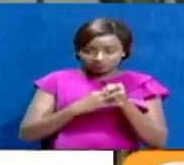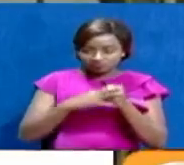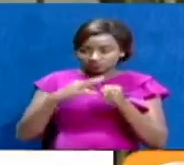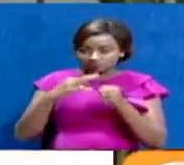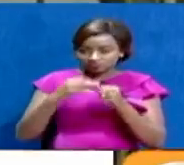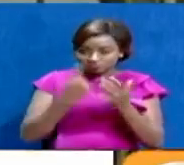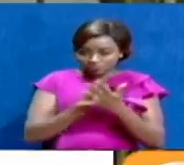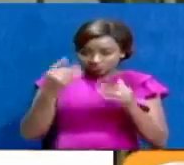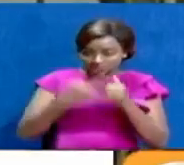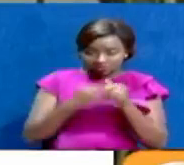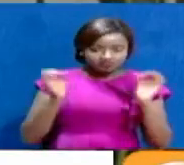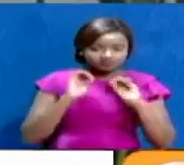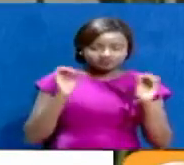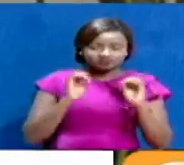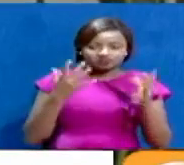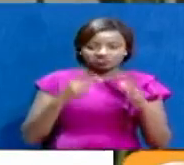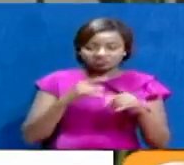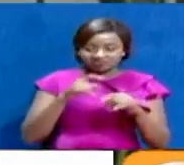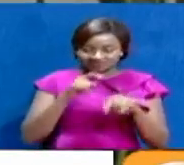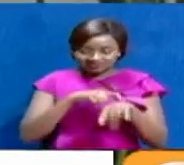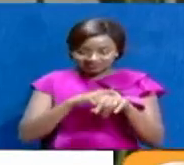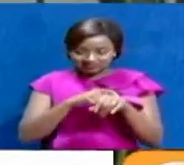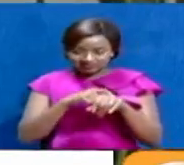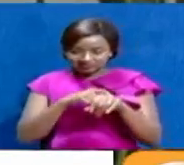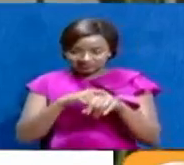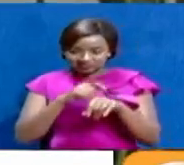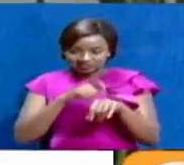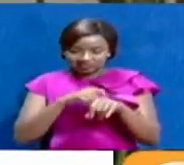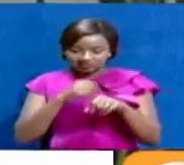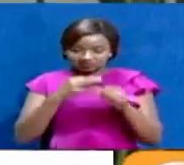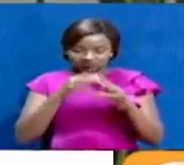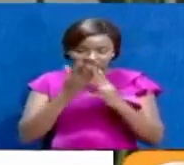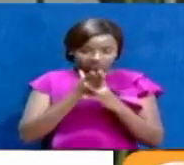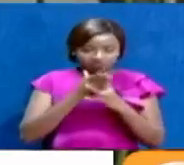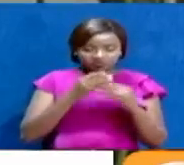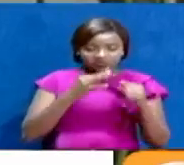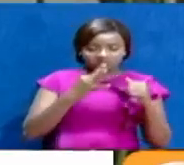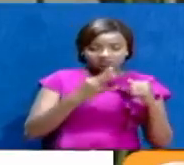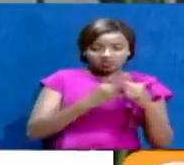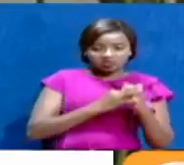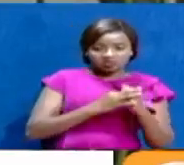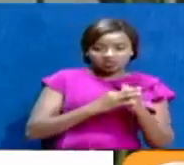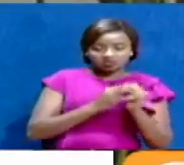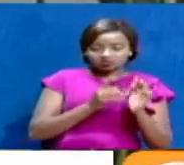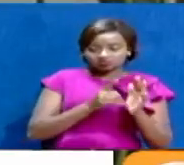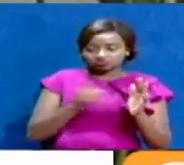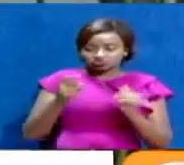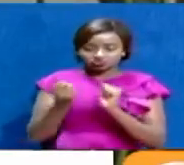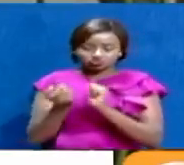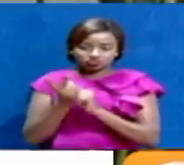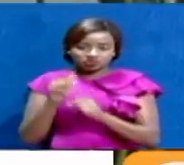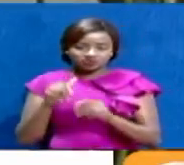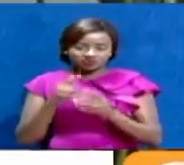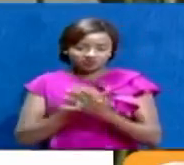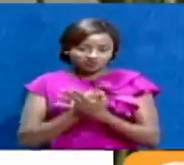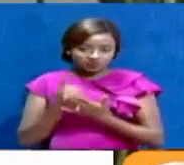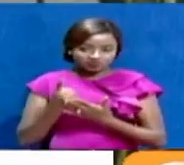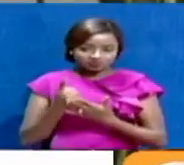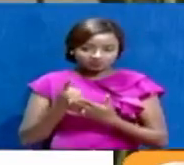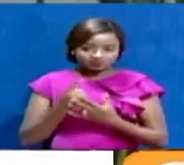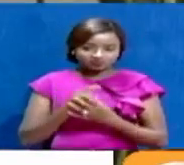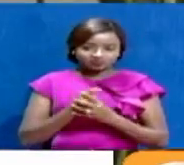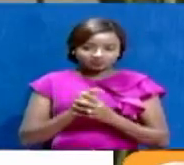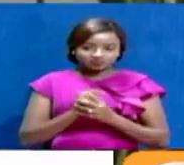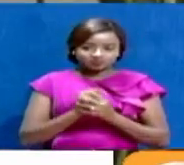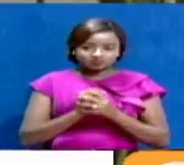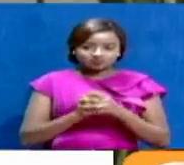week, time period, which is what is recommended, particularly if you are taking the AstraZeneca vaccine. So at the end of the day, if you got your dose, you will